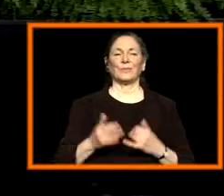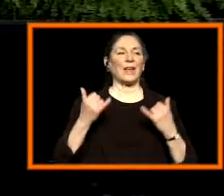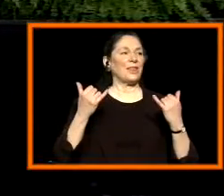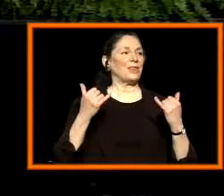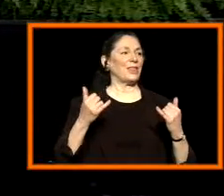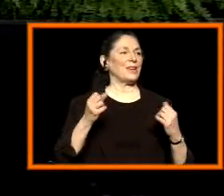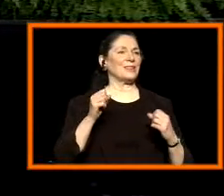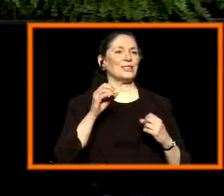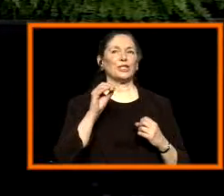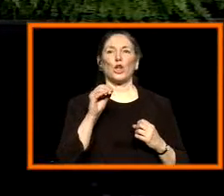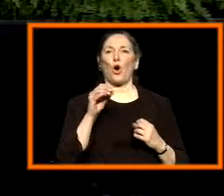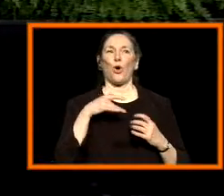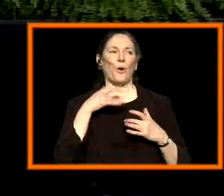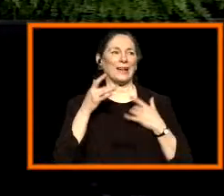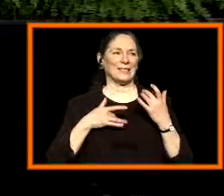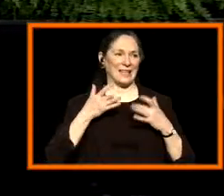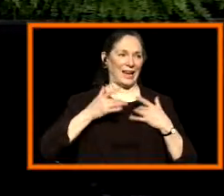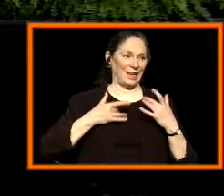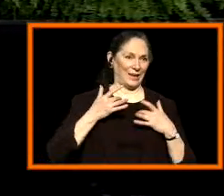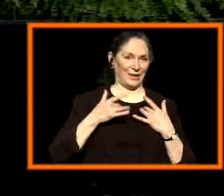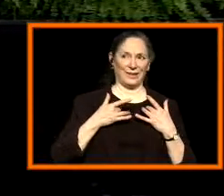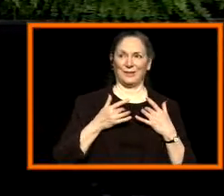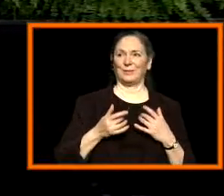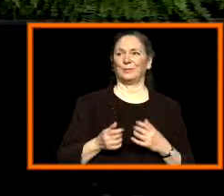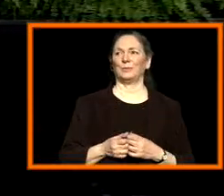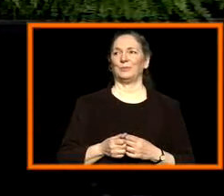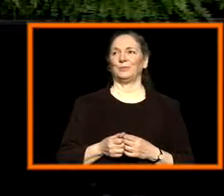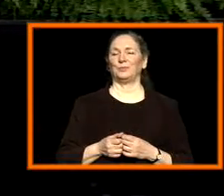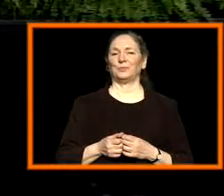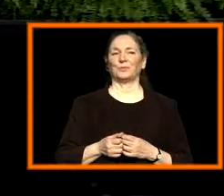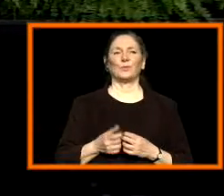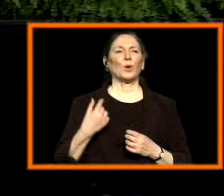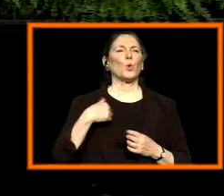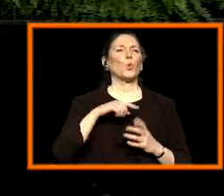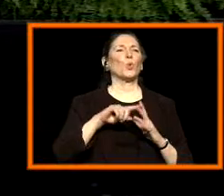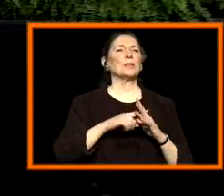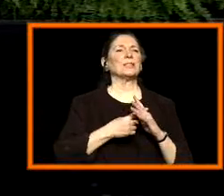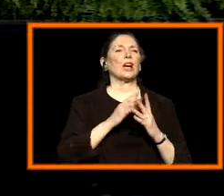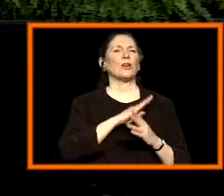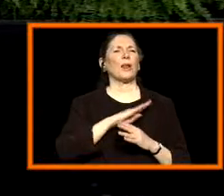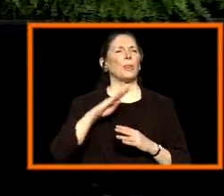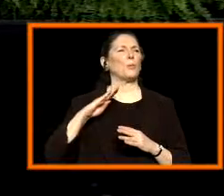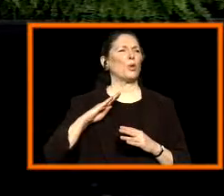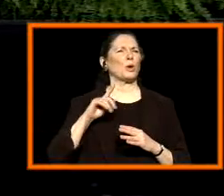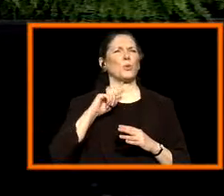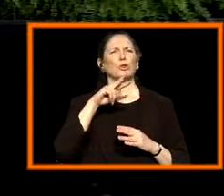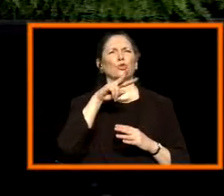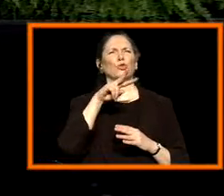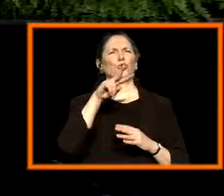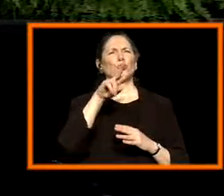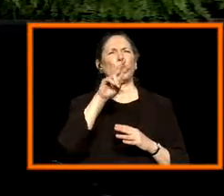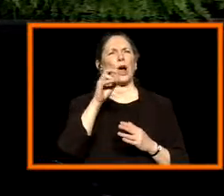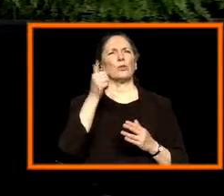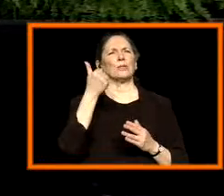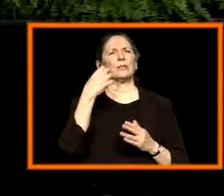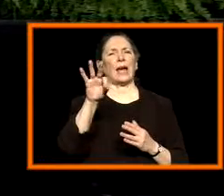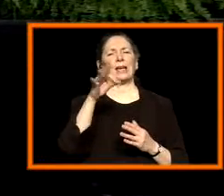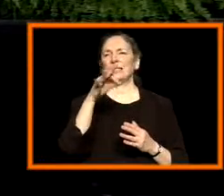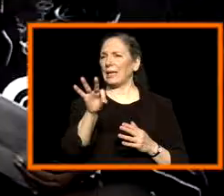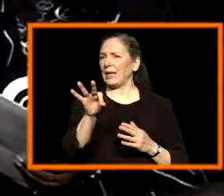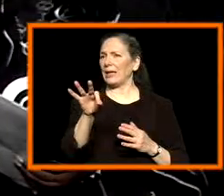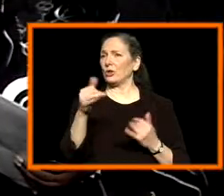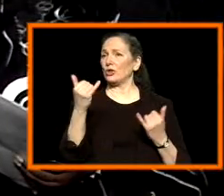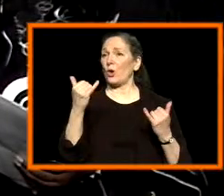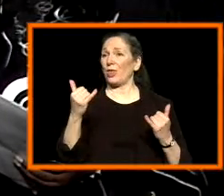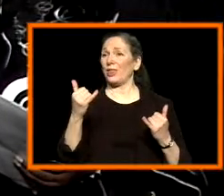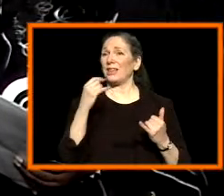This is so exciting. When we started on the board, it was in 2019.